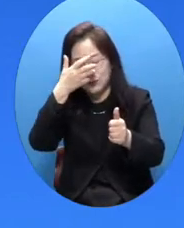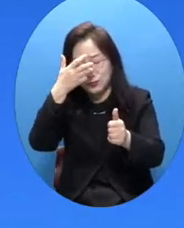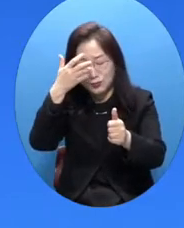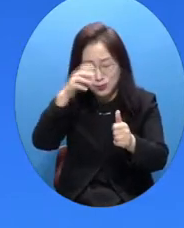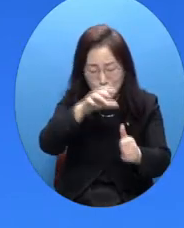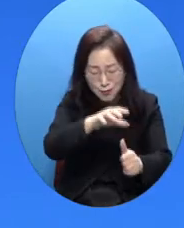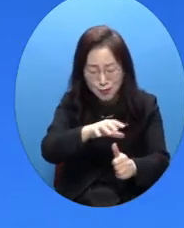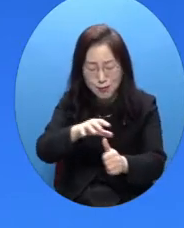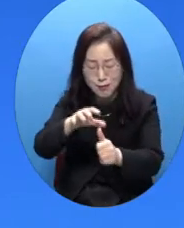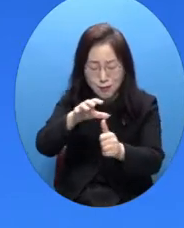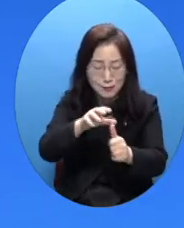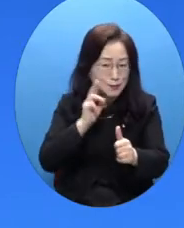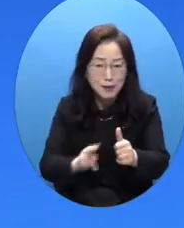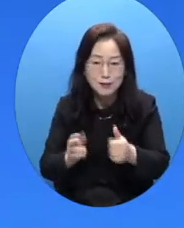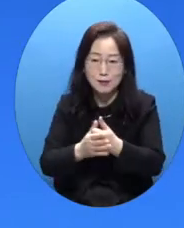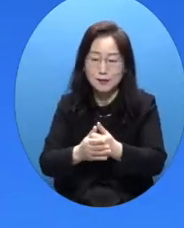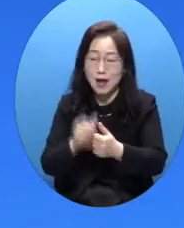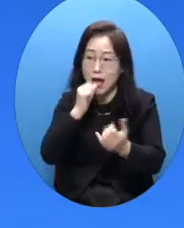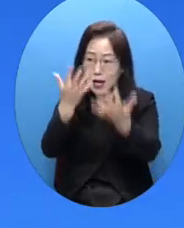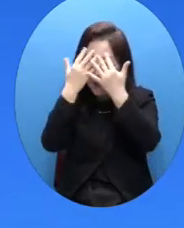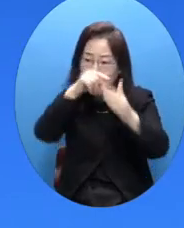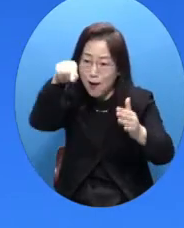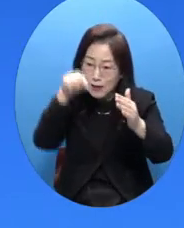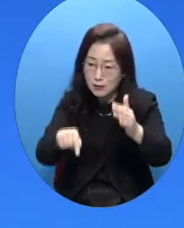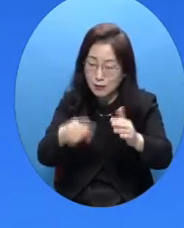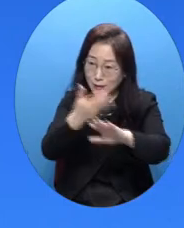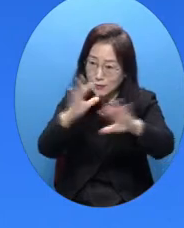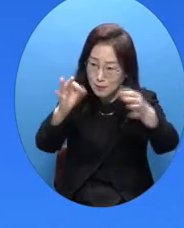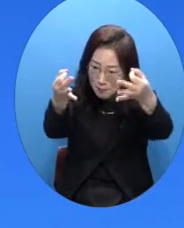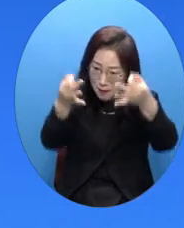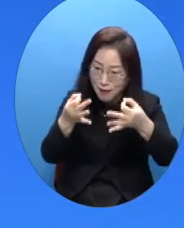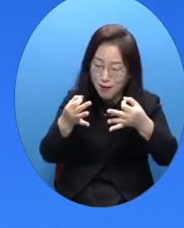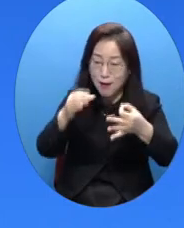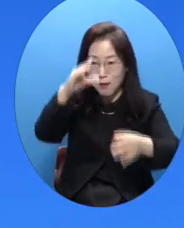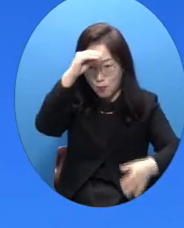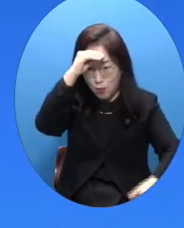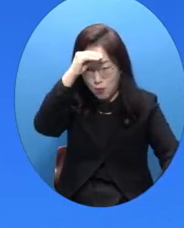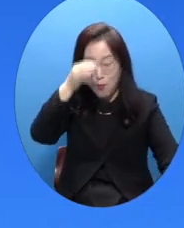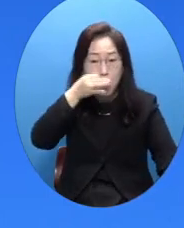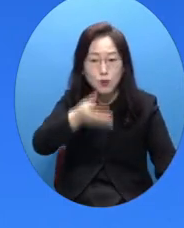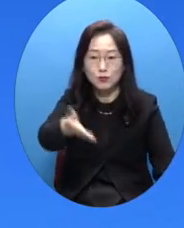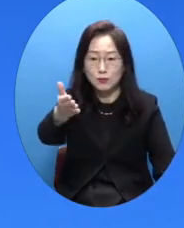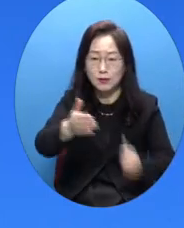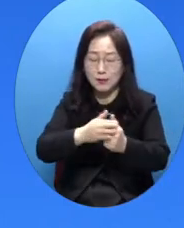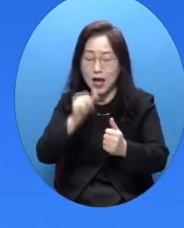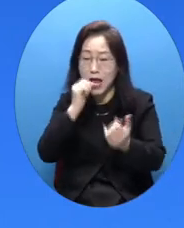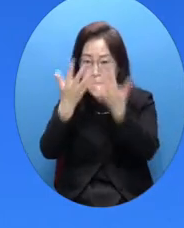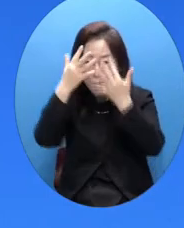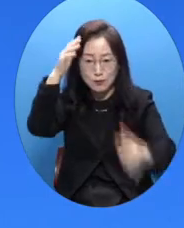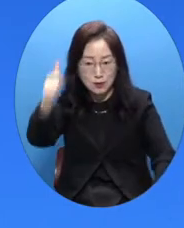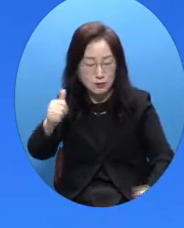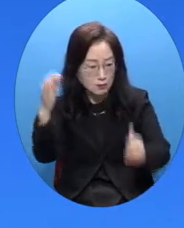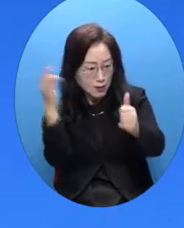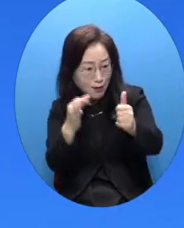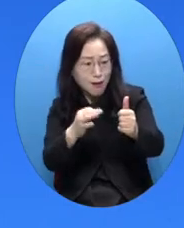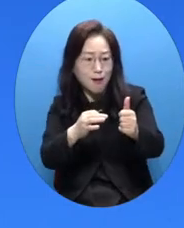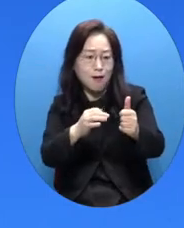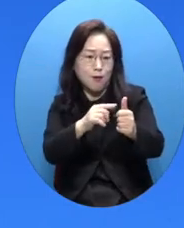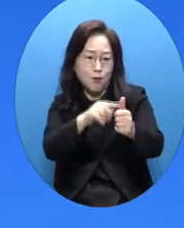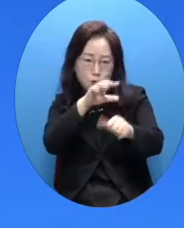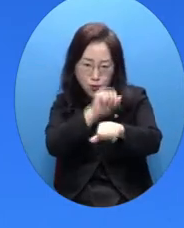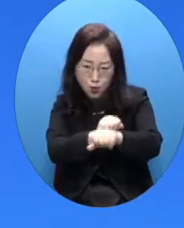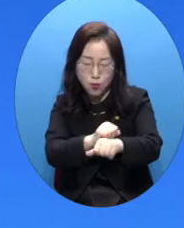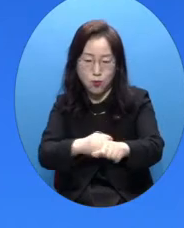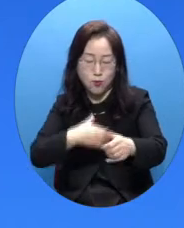he was captivated by his dream he became a good example for everyone the wedding the prison